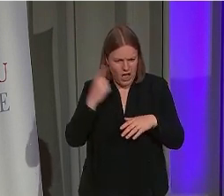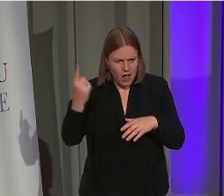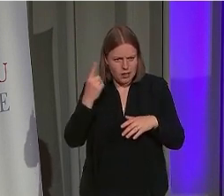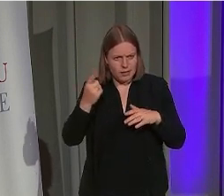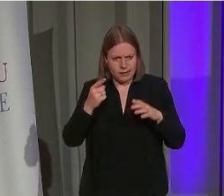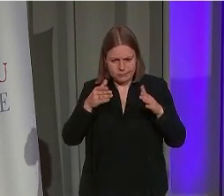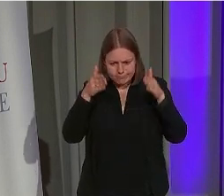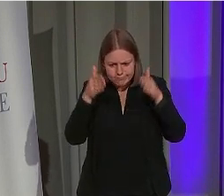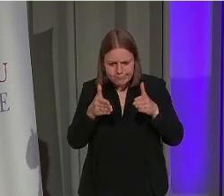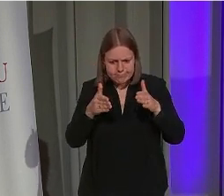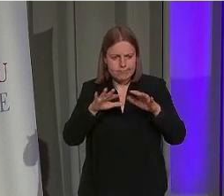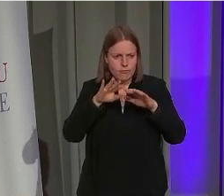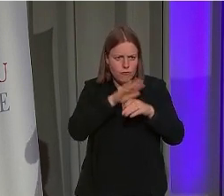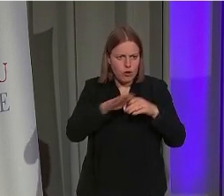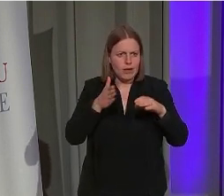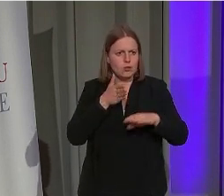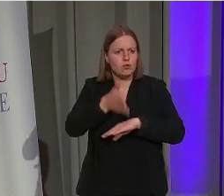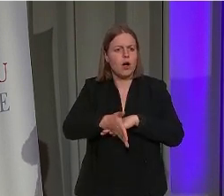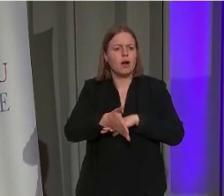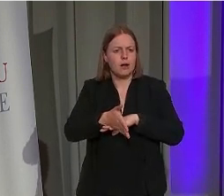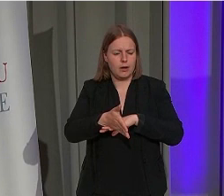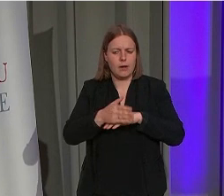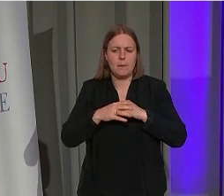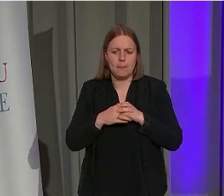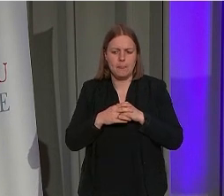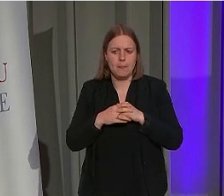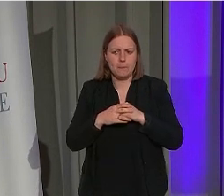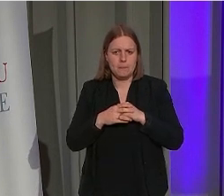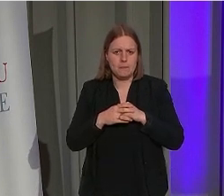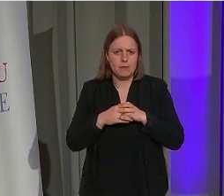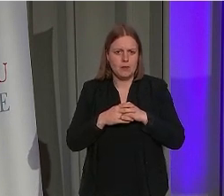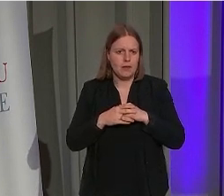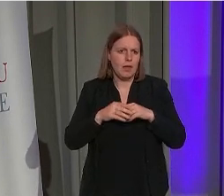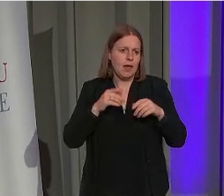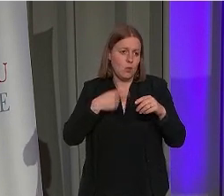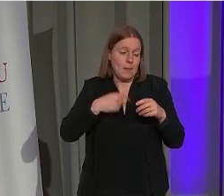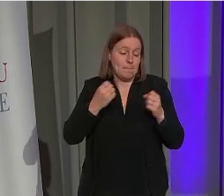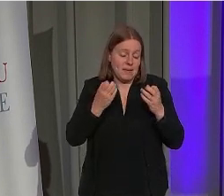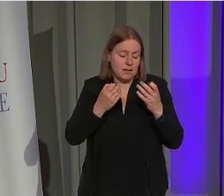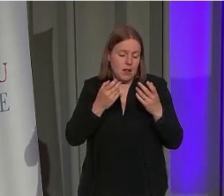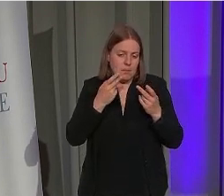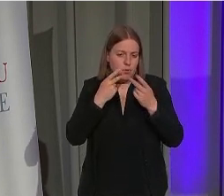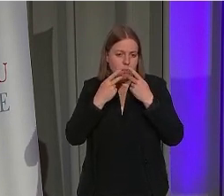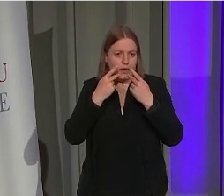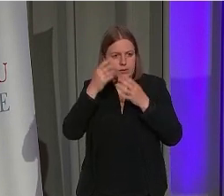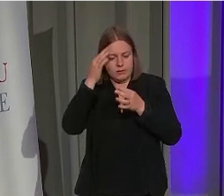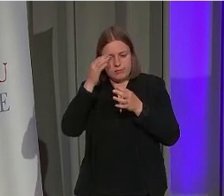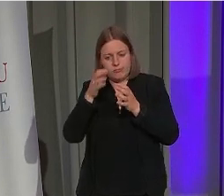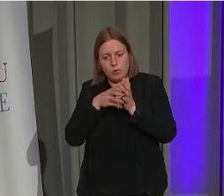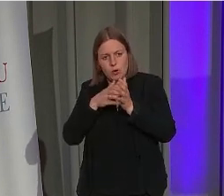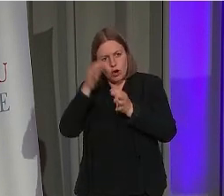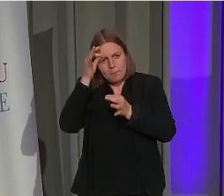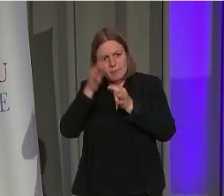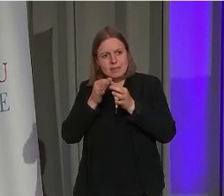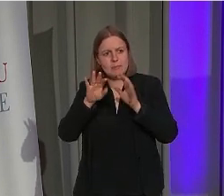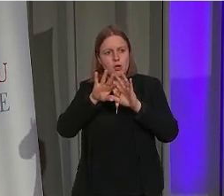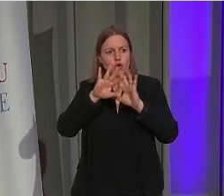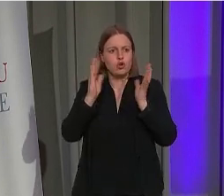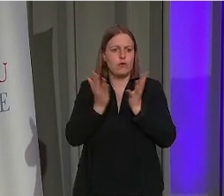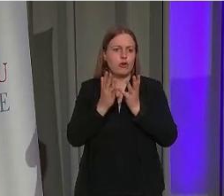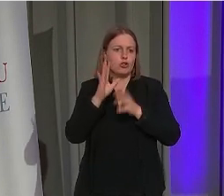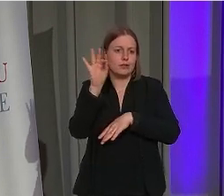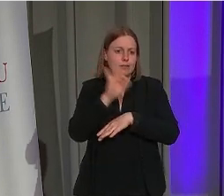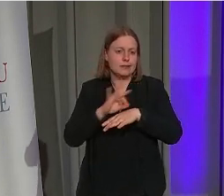that attention is given to accessibility. And we always base ourselves on